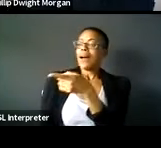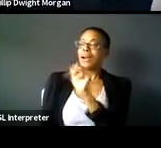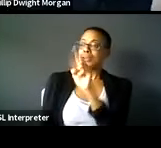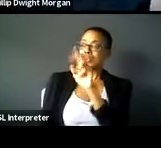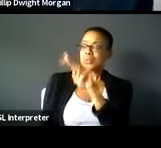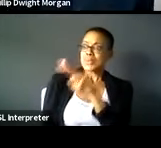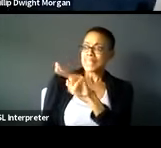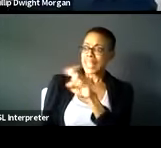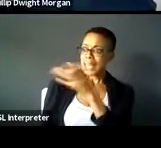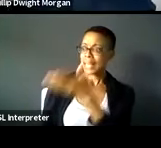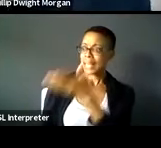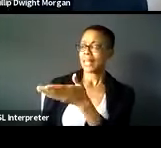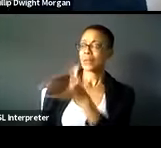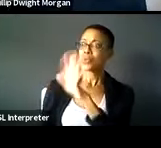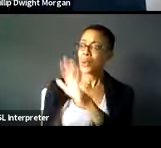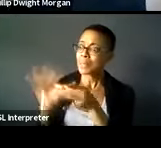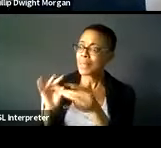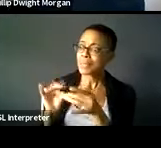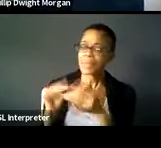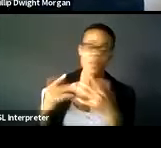some.